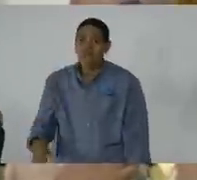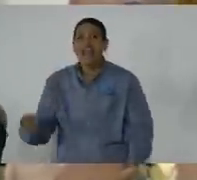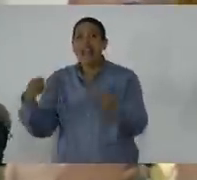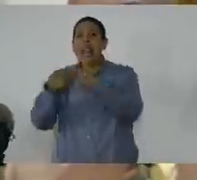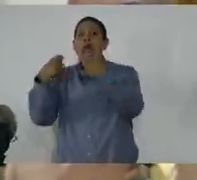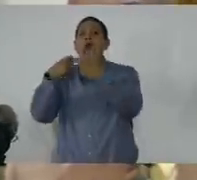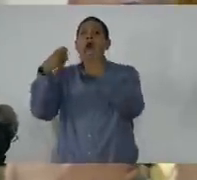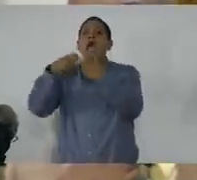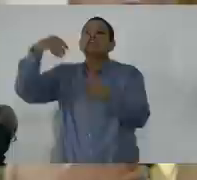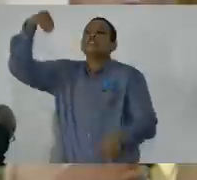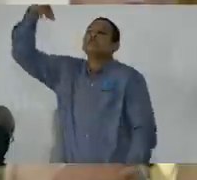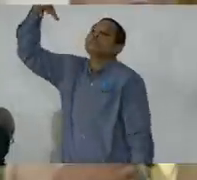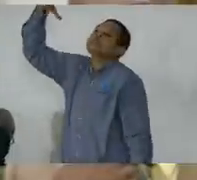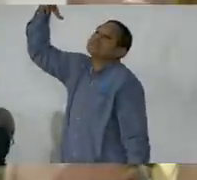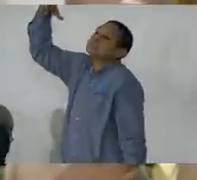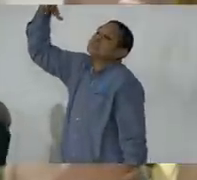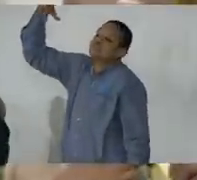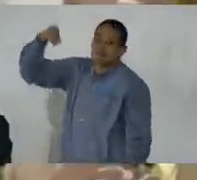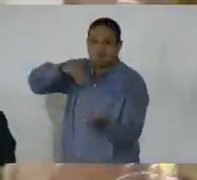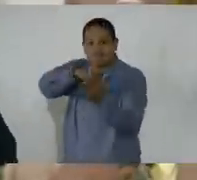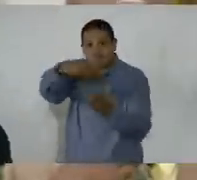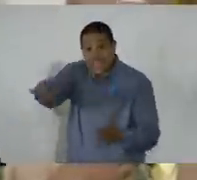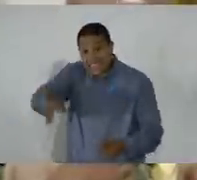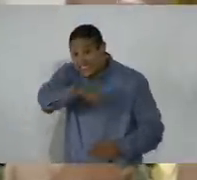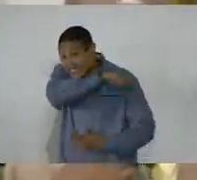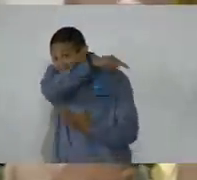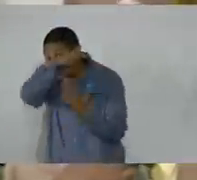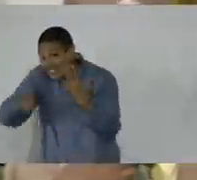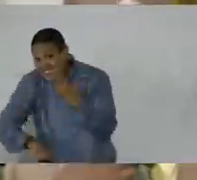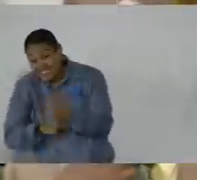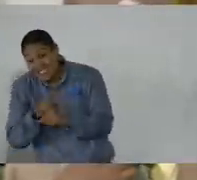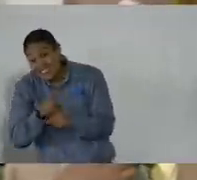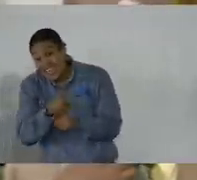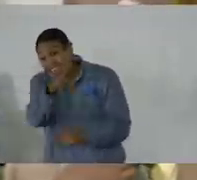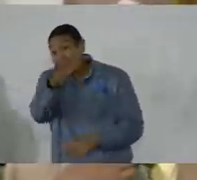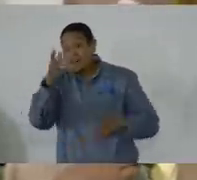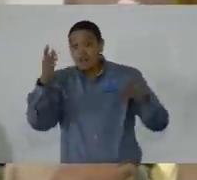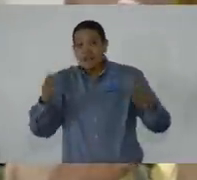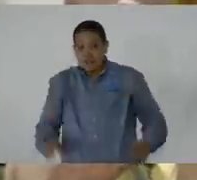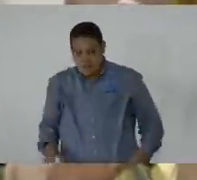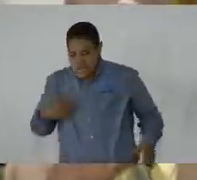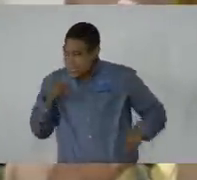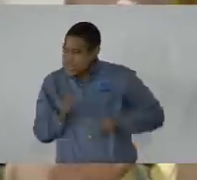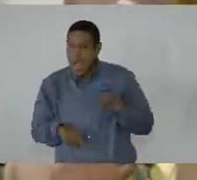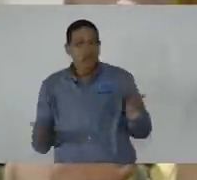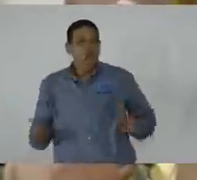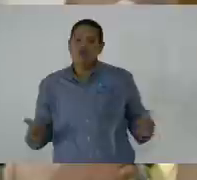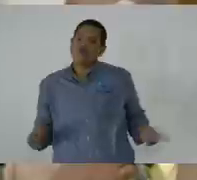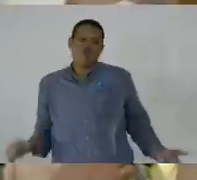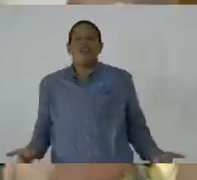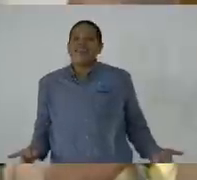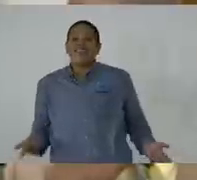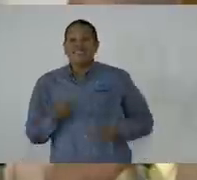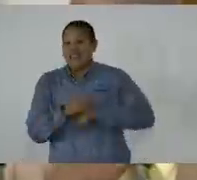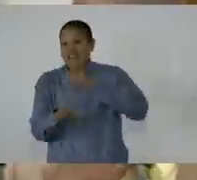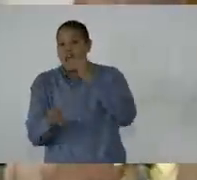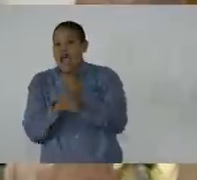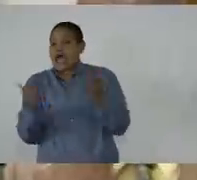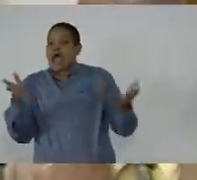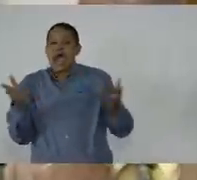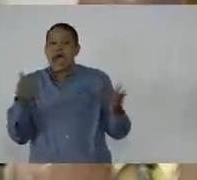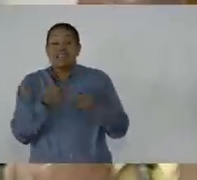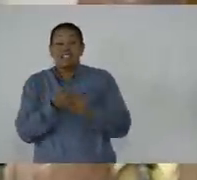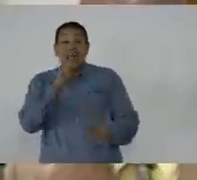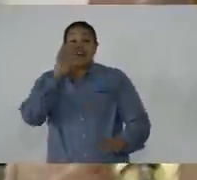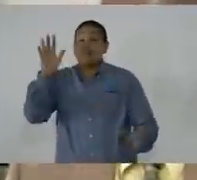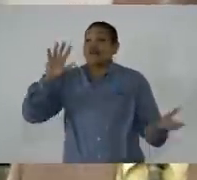these things, if not most, out of our immediate control. Further,